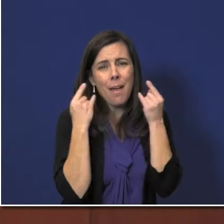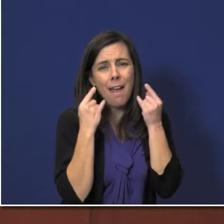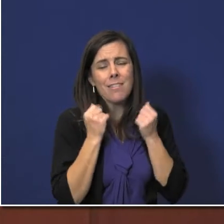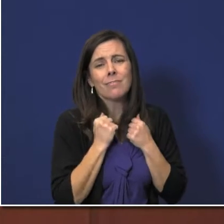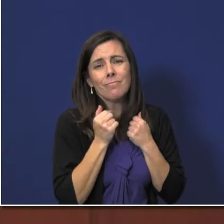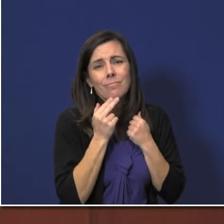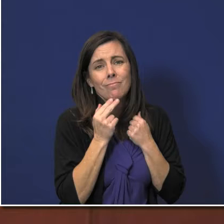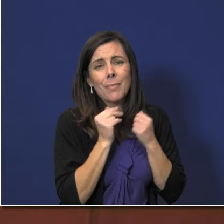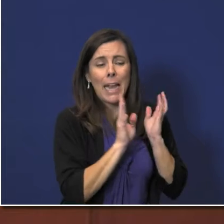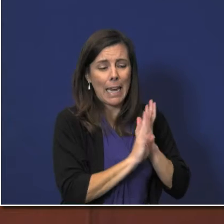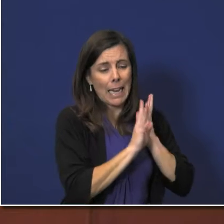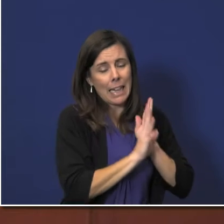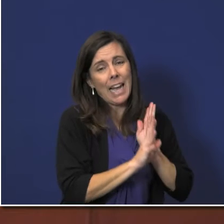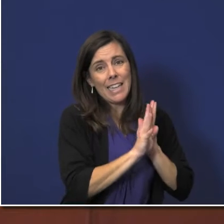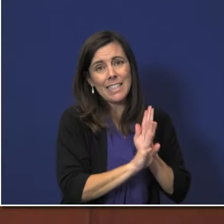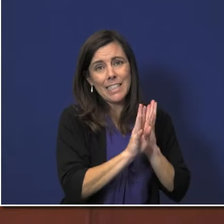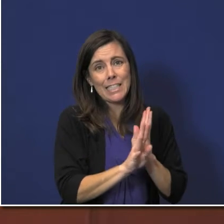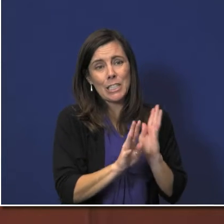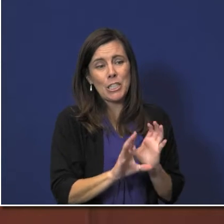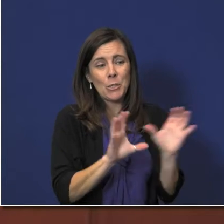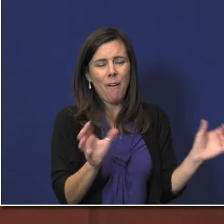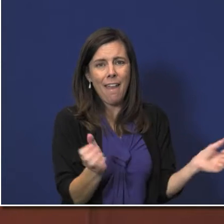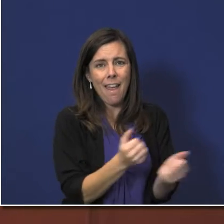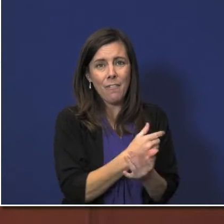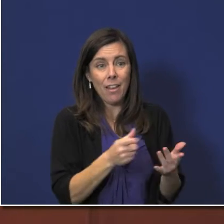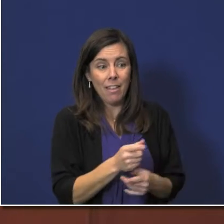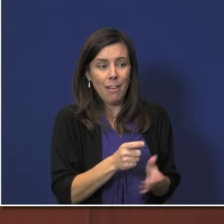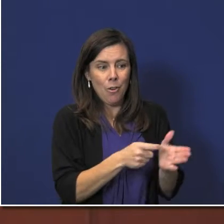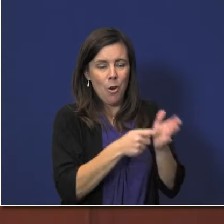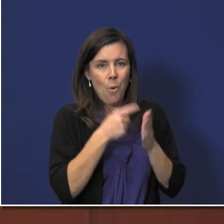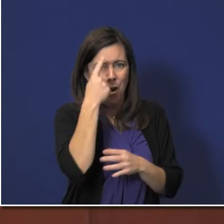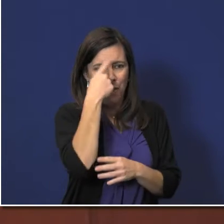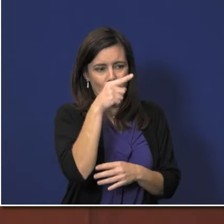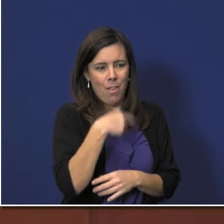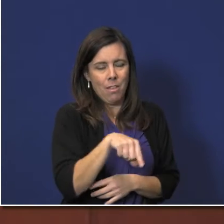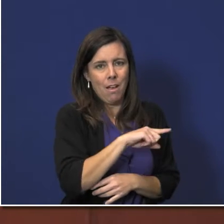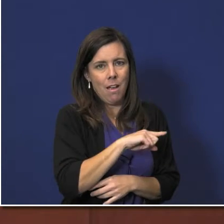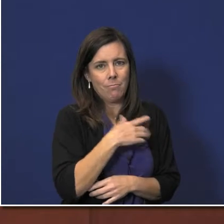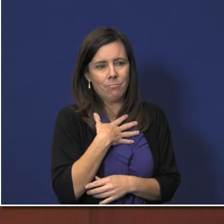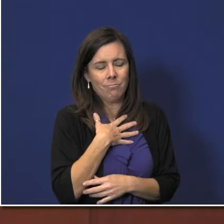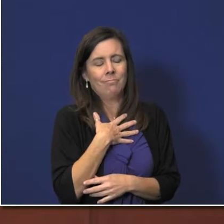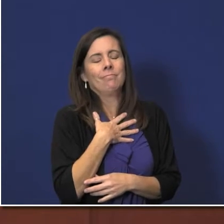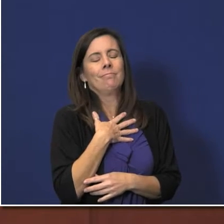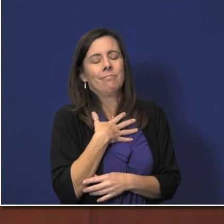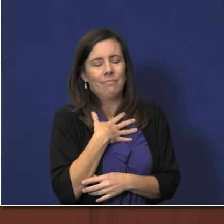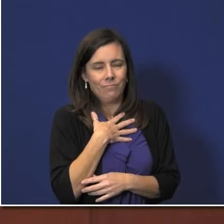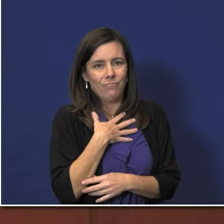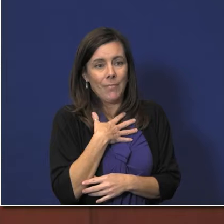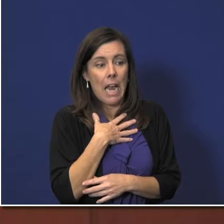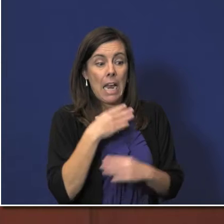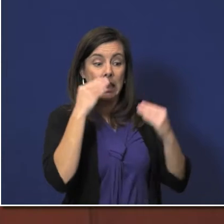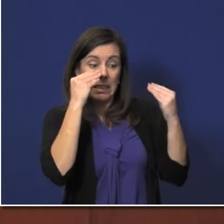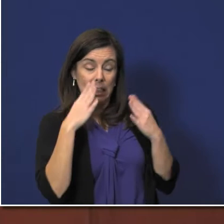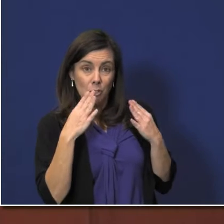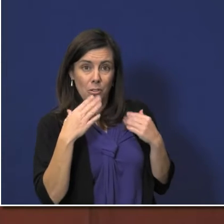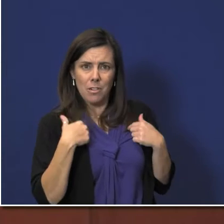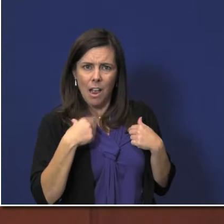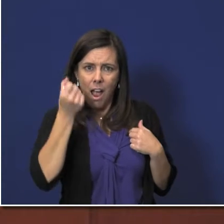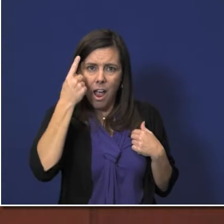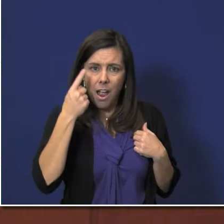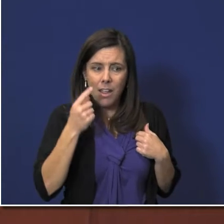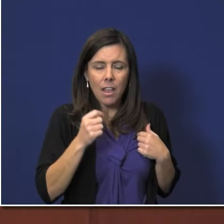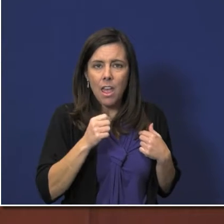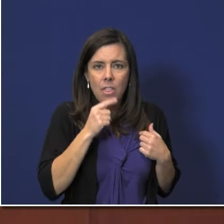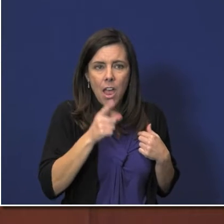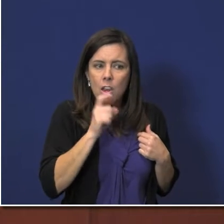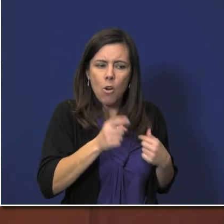a line and doing the protocol that is required was amazing. And I understood from the teachers that they don't have to stay